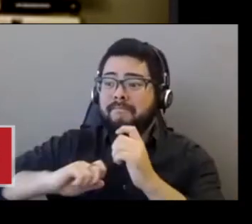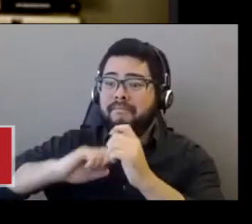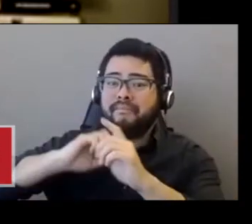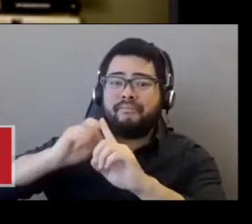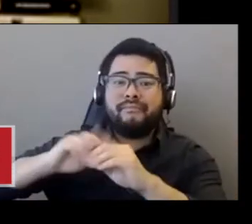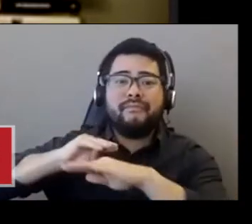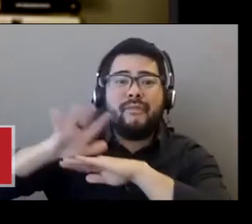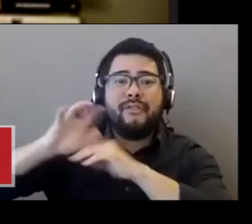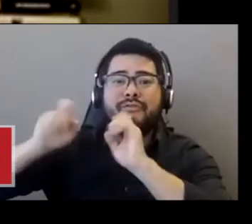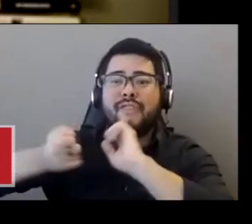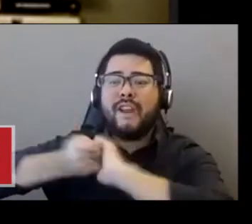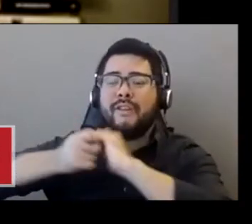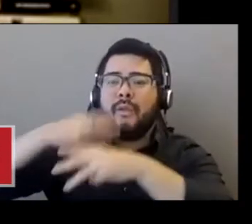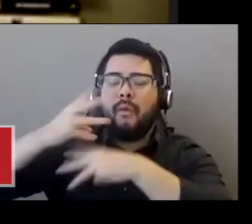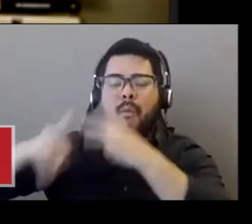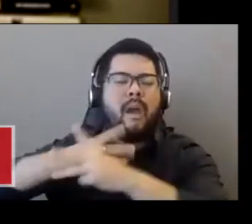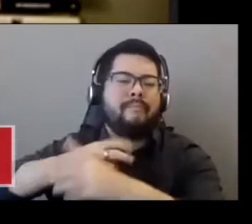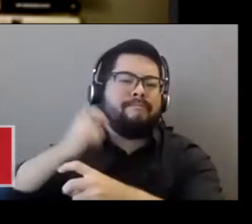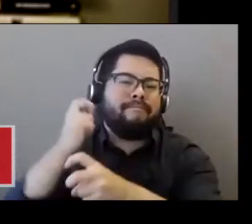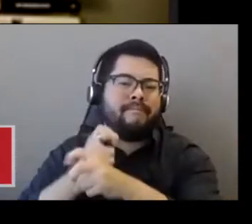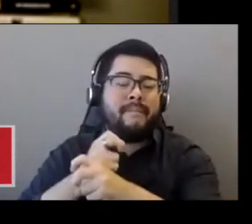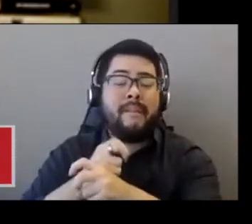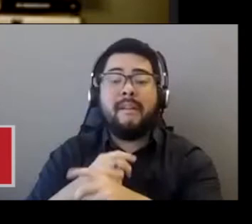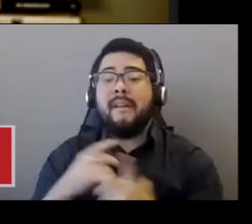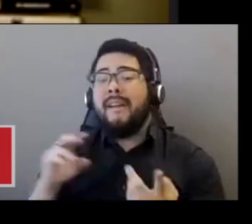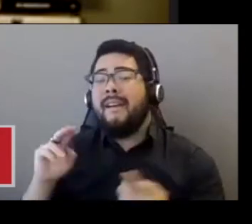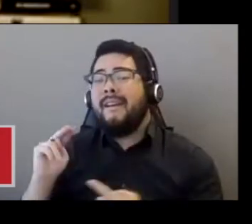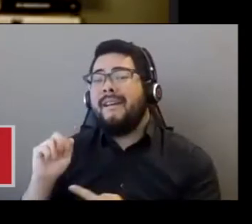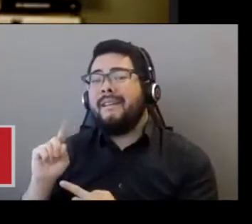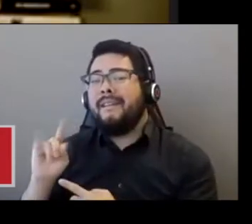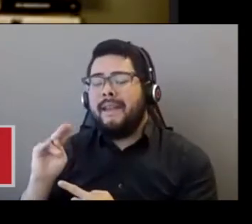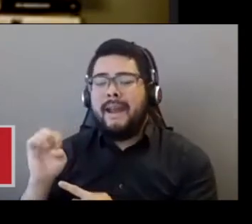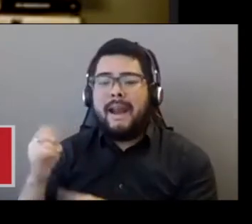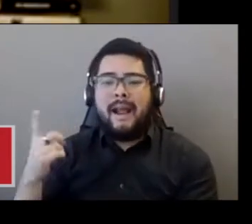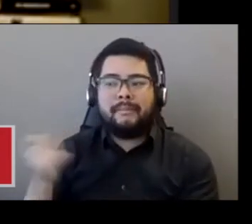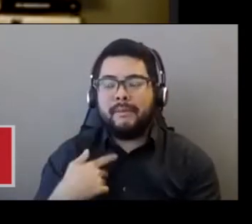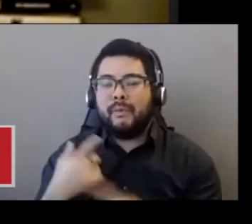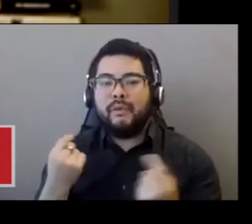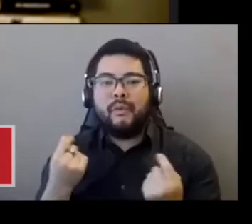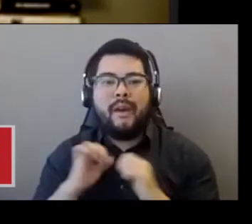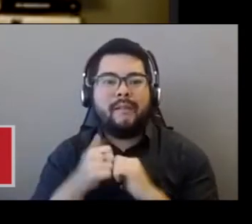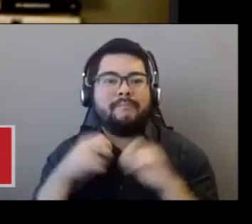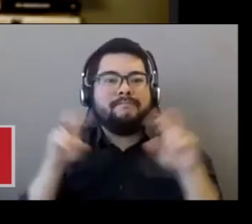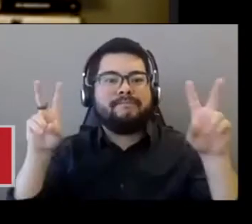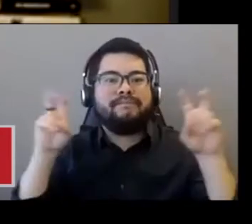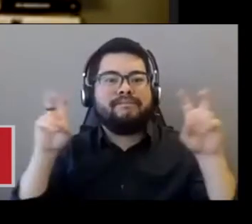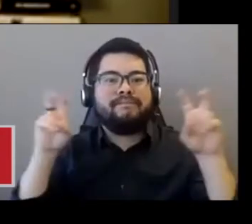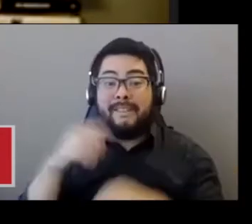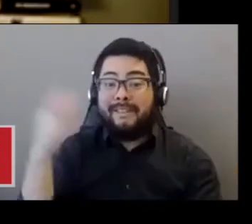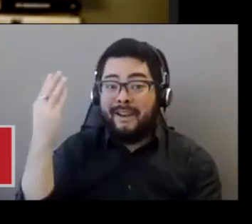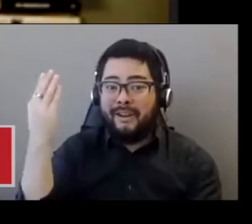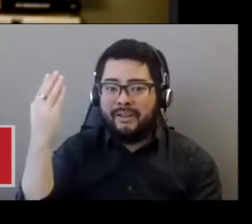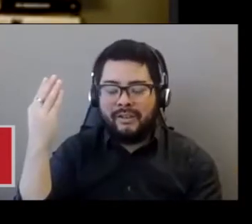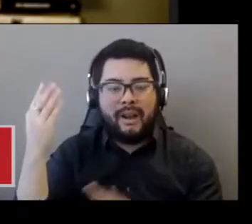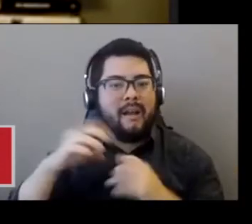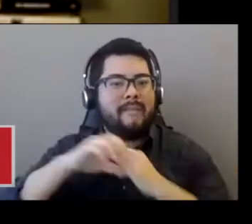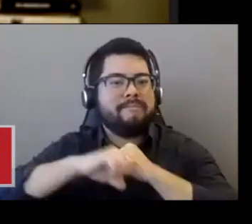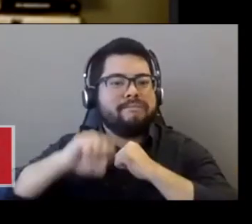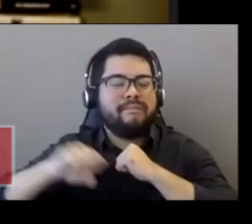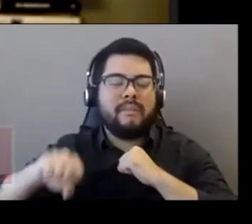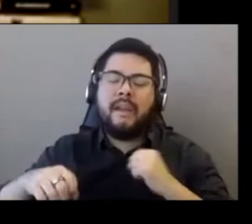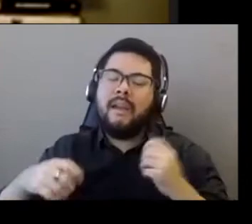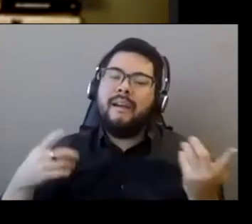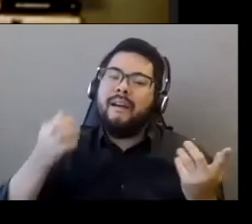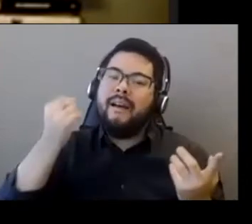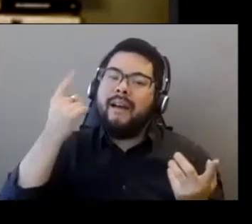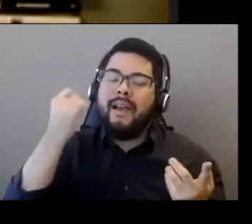Nadine asked me what will be the title of, well, this rambling, I don't know what it is, lecture. It's so awkward, friends, because I'm